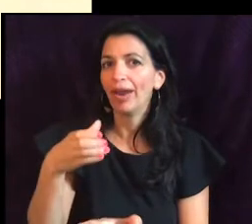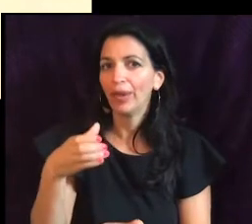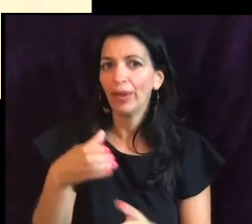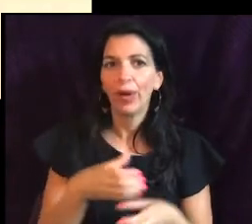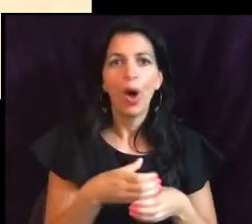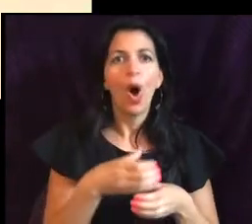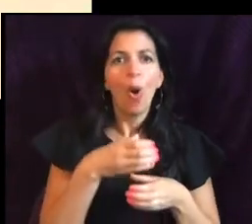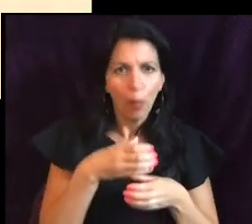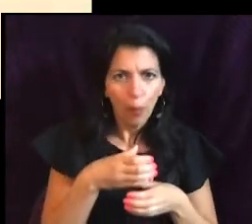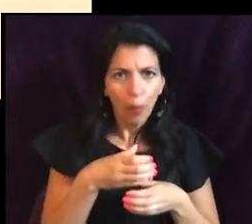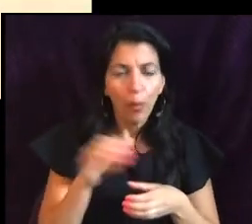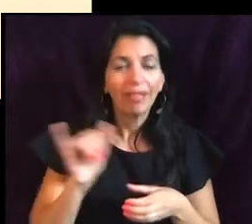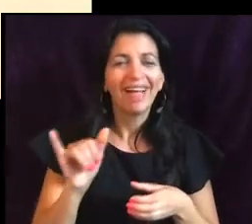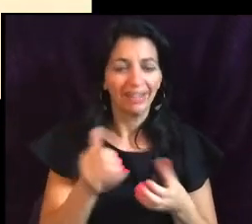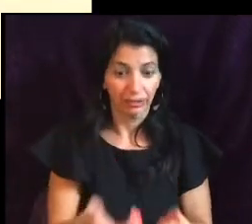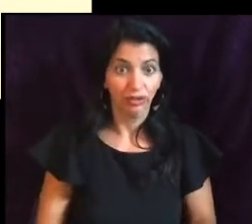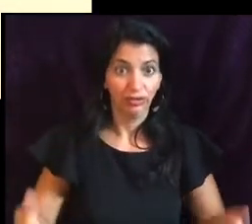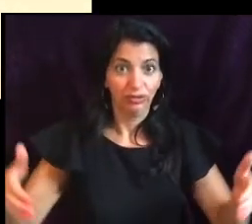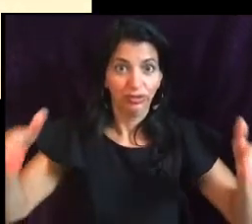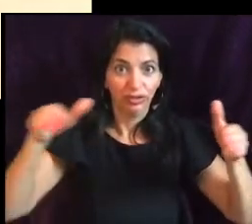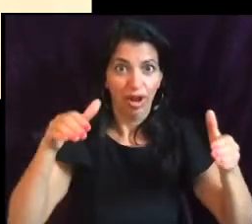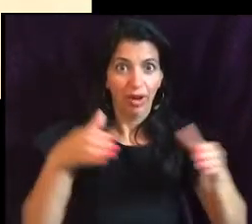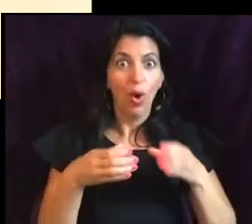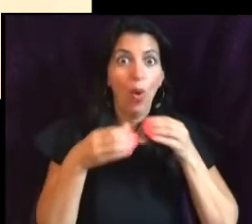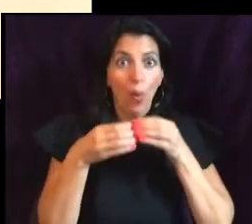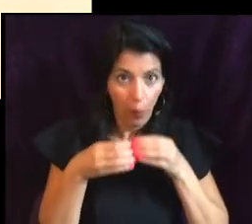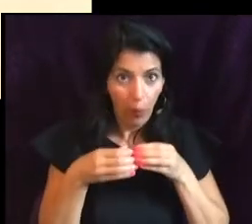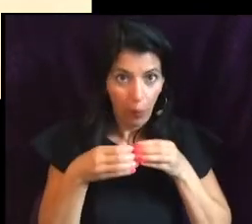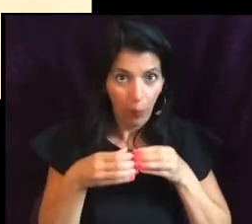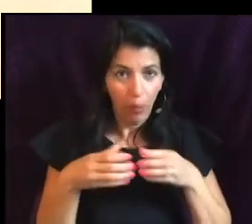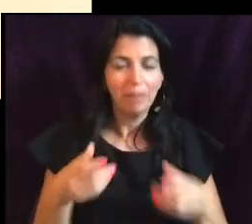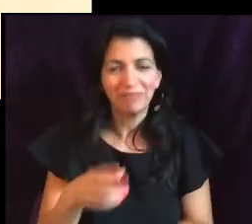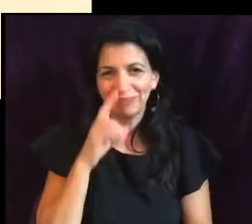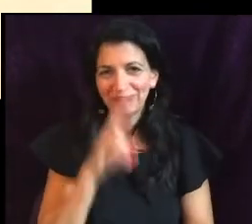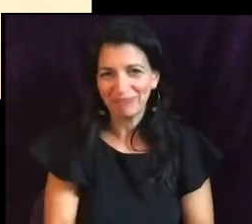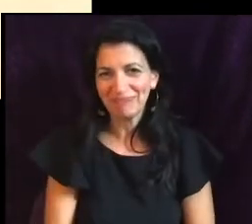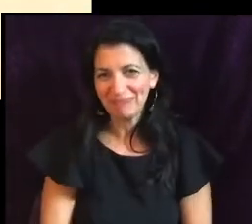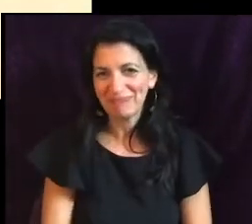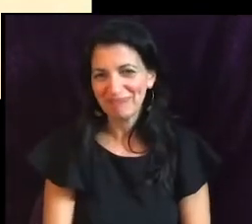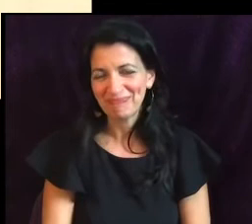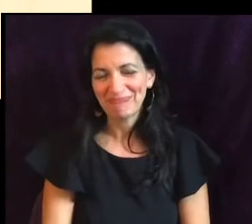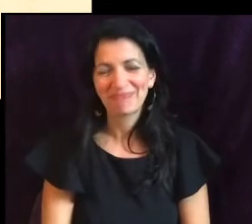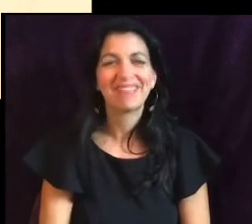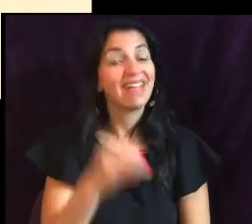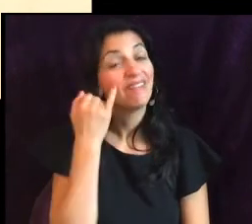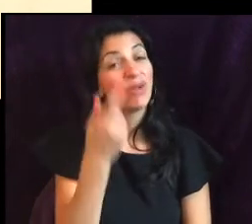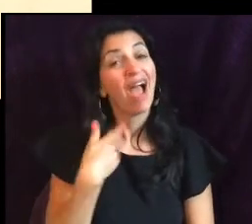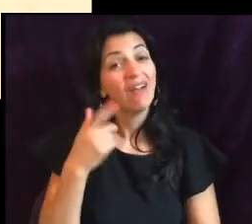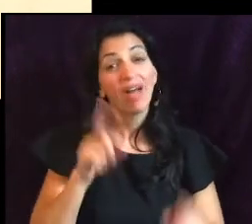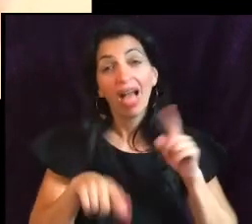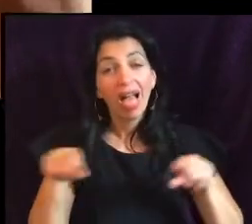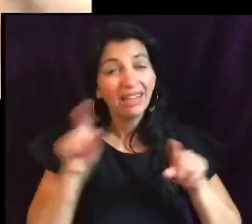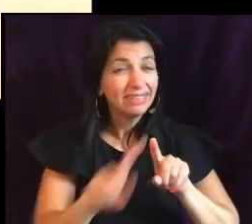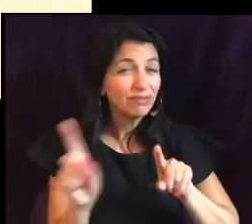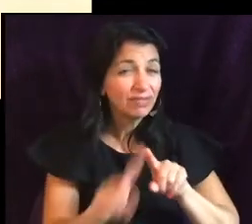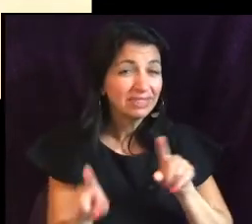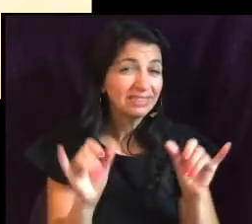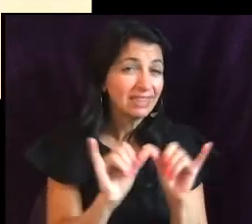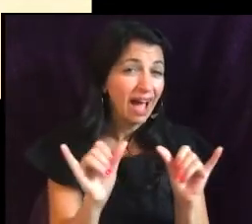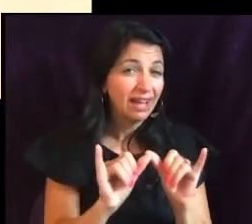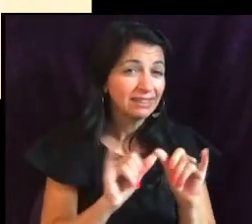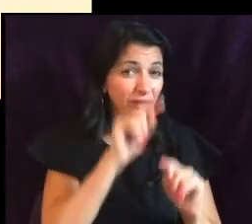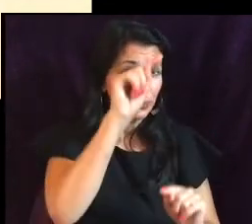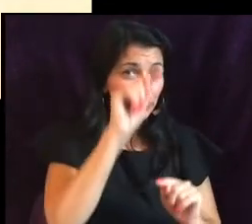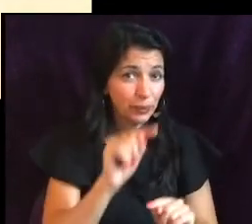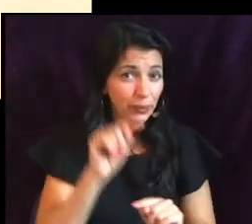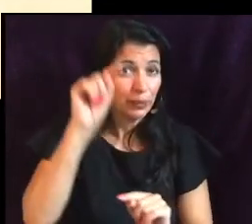fun, like a jug. So with different size straws, you could experiment and make music of